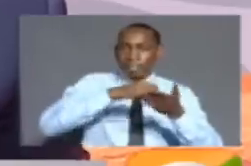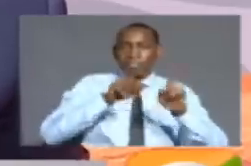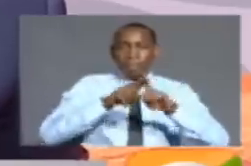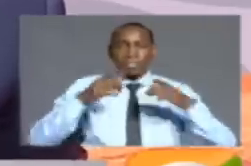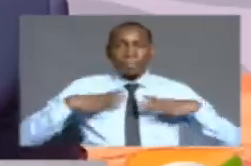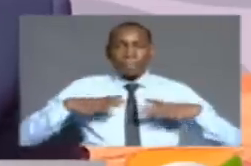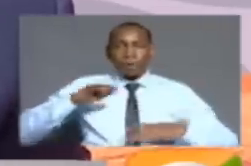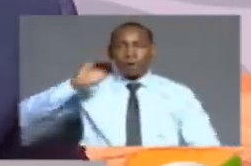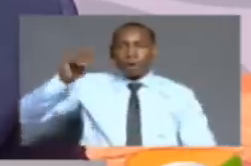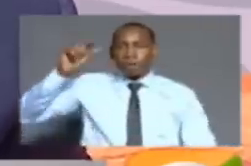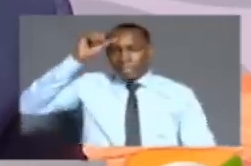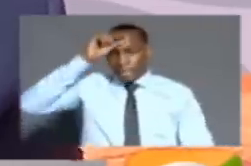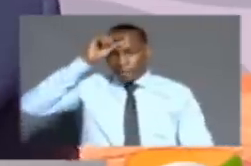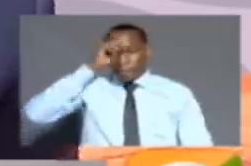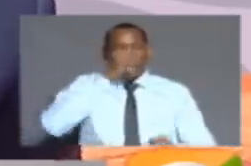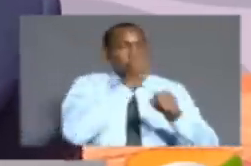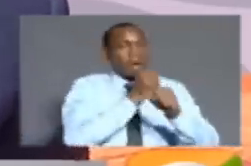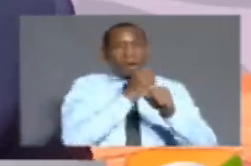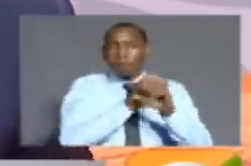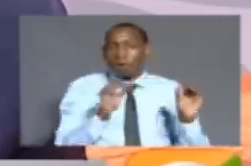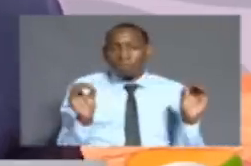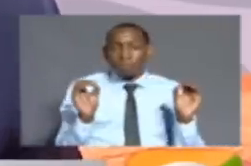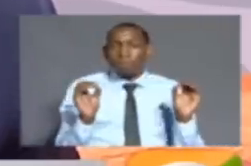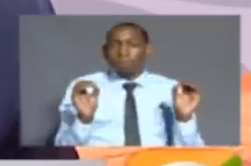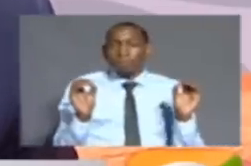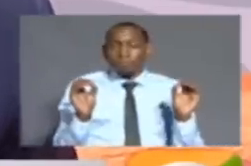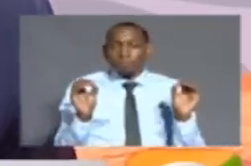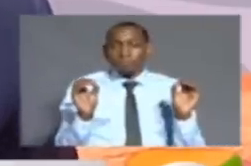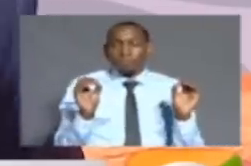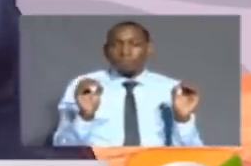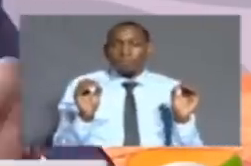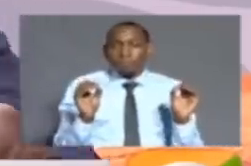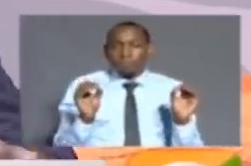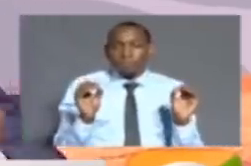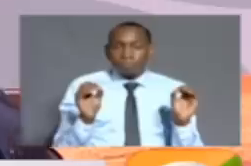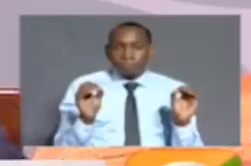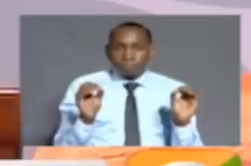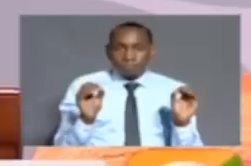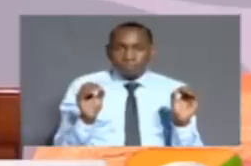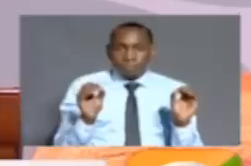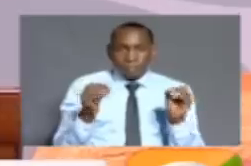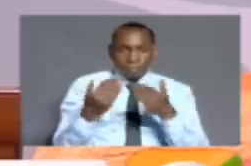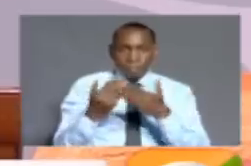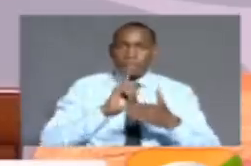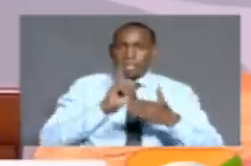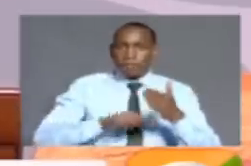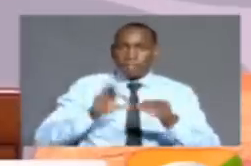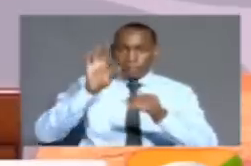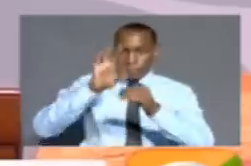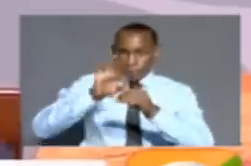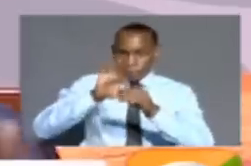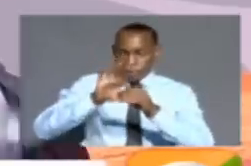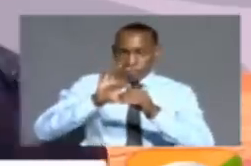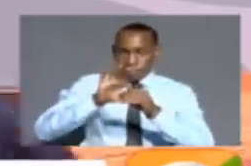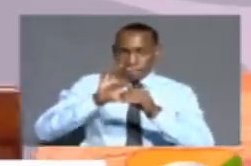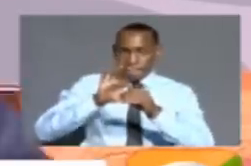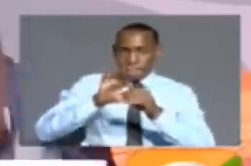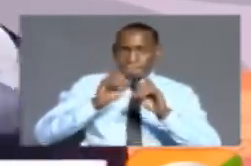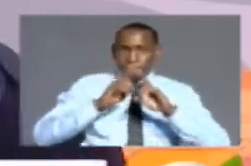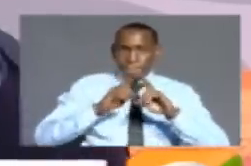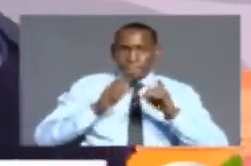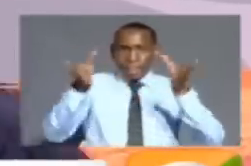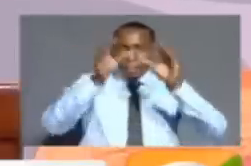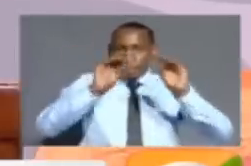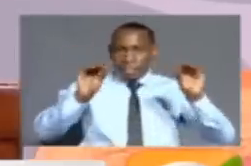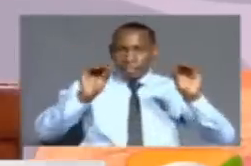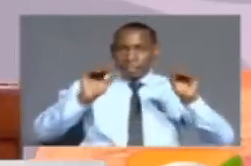the county government are too lazy to be able to do their job, you know? Because you see, you talked about the vote head. Yes. Budgets